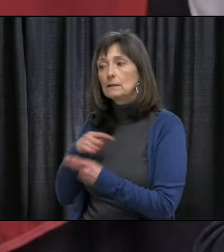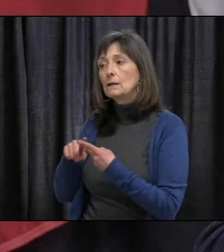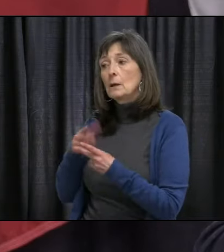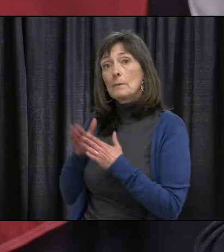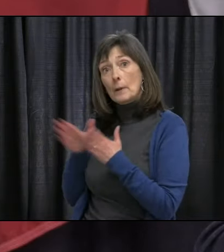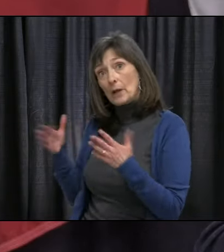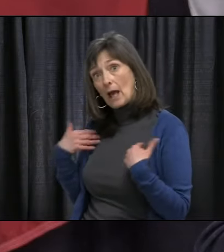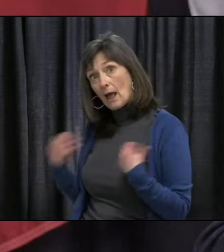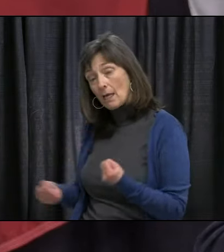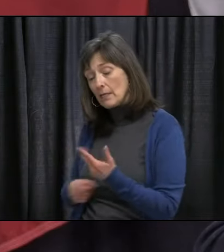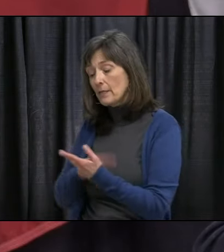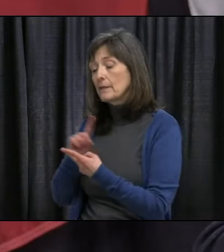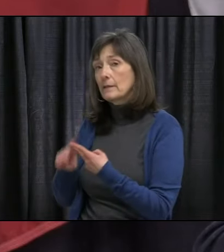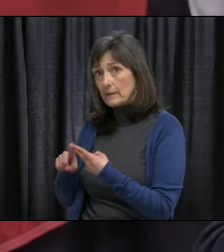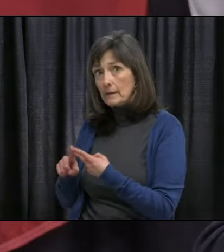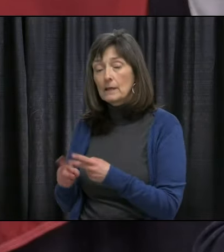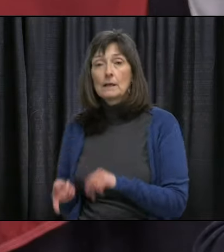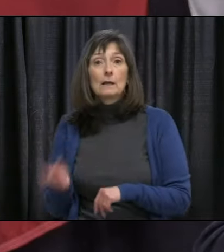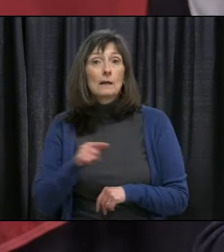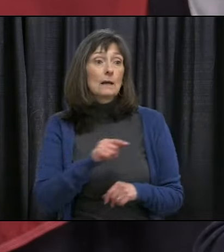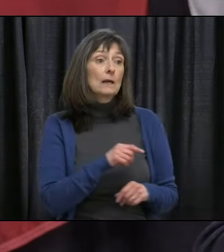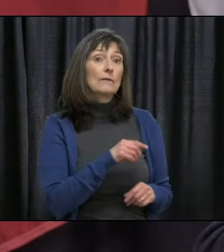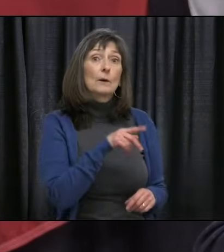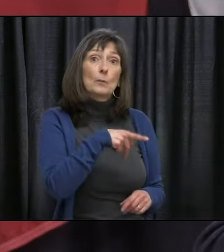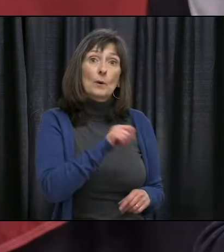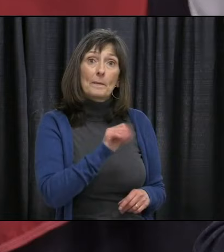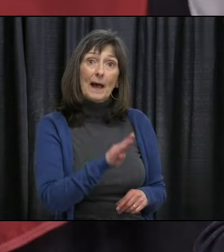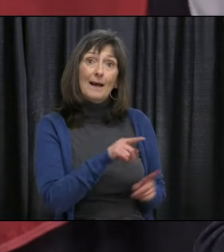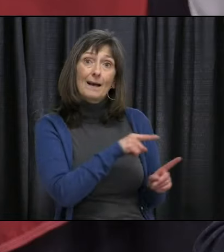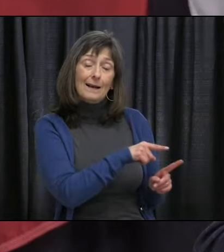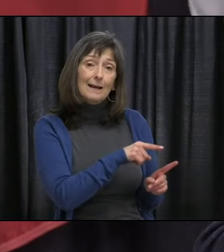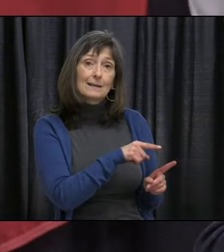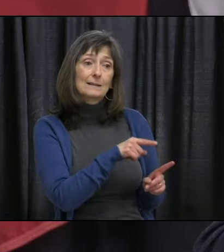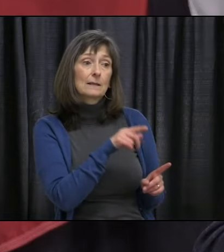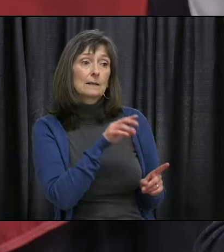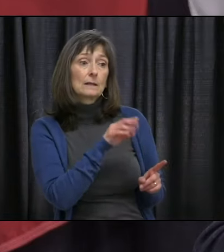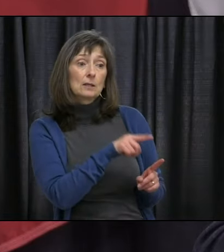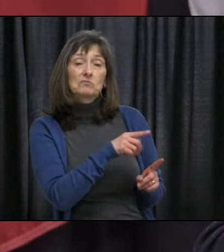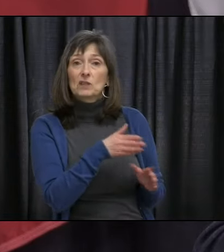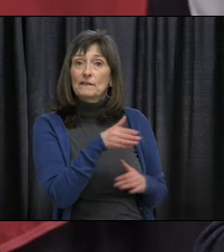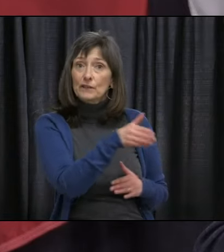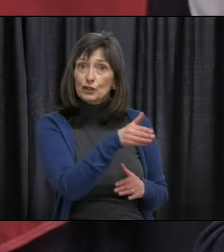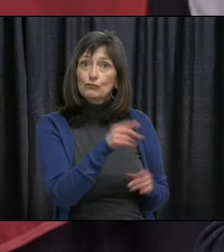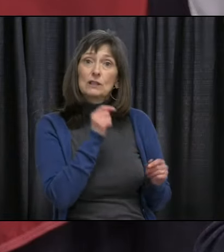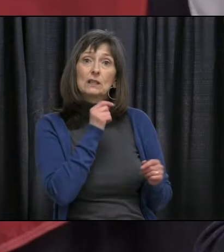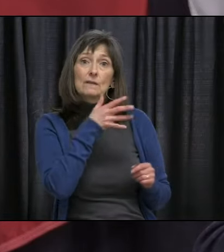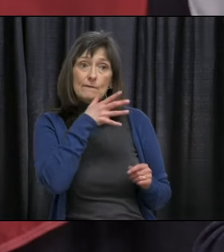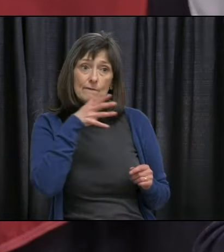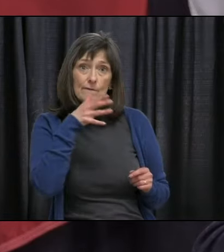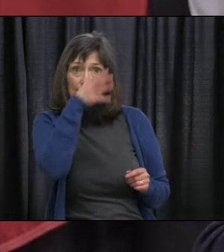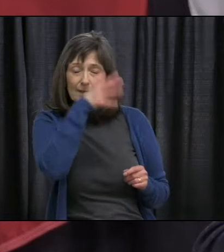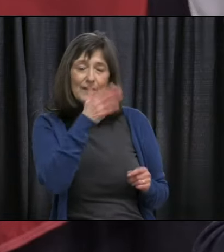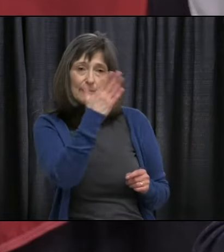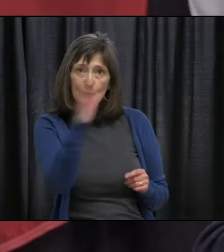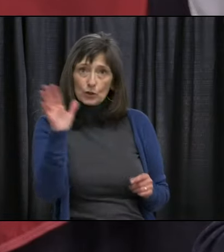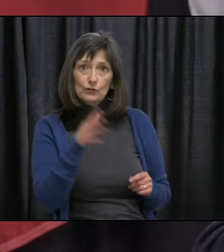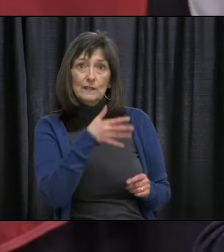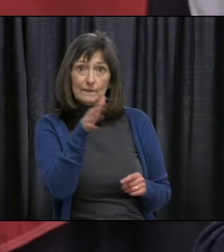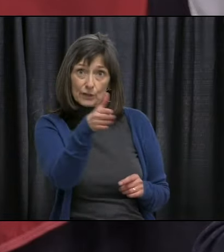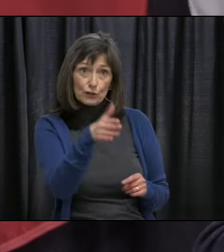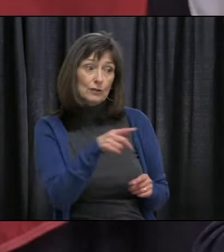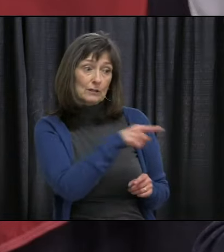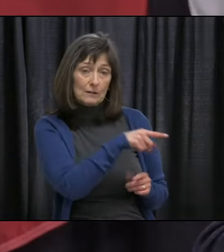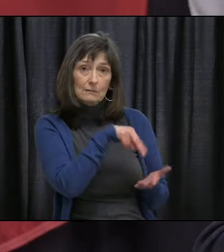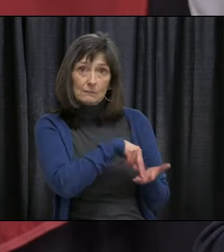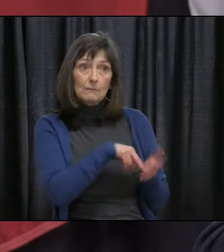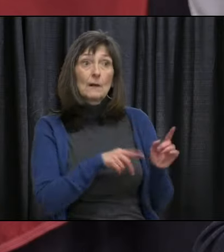health officials. If you're in the Marine Atlantic, you would see officials from Fishery and Land Resources. If you're in